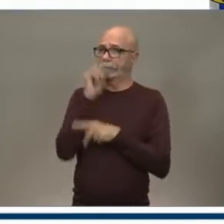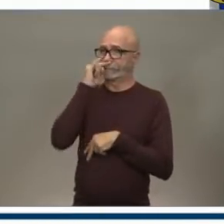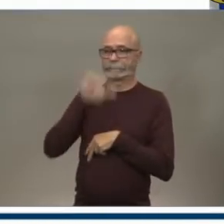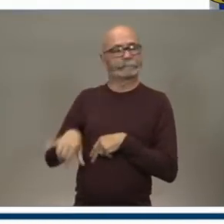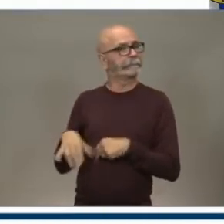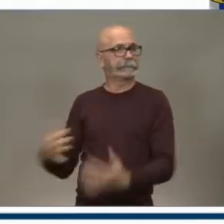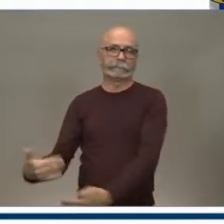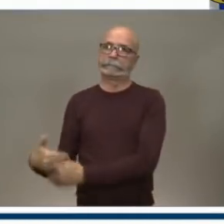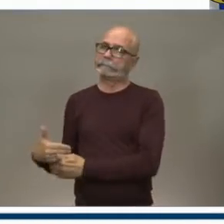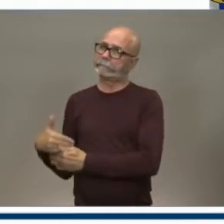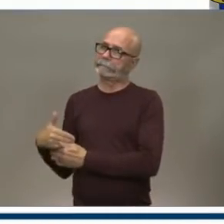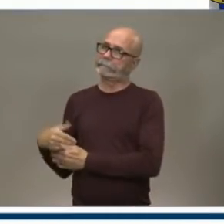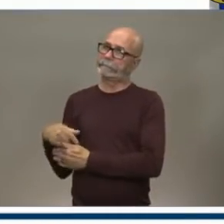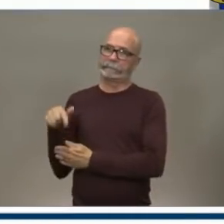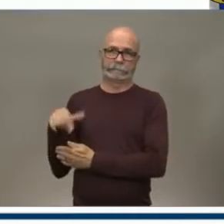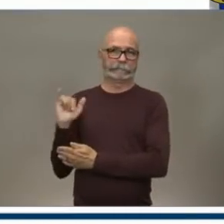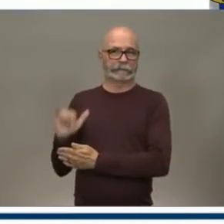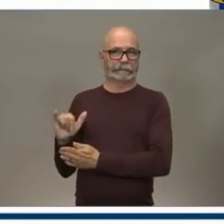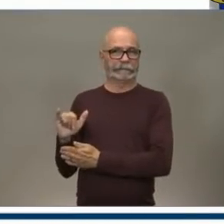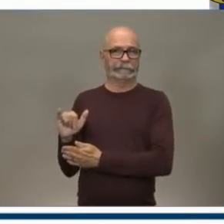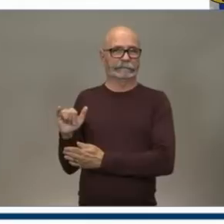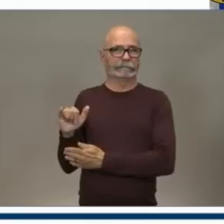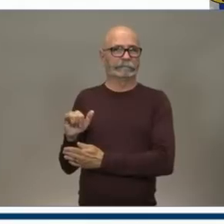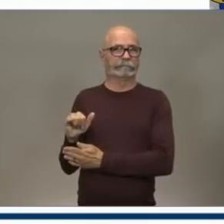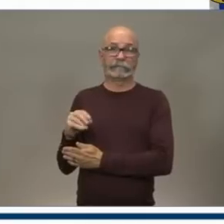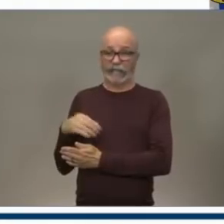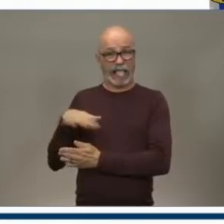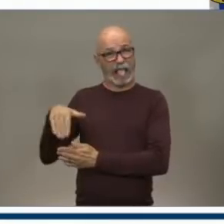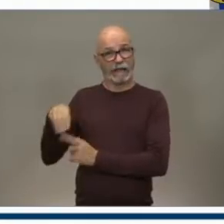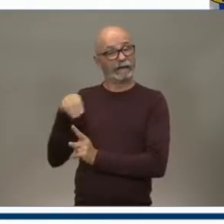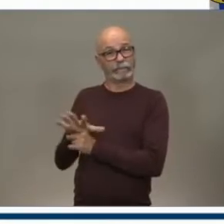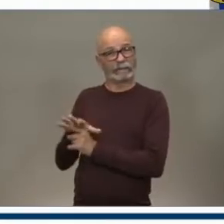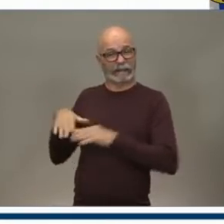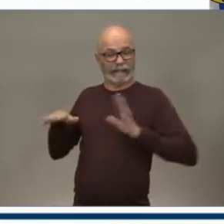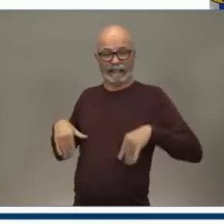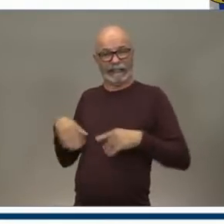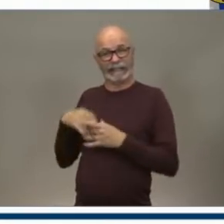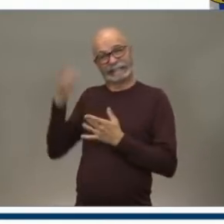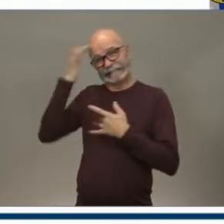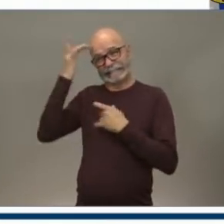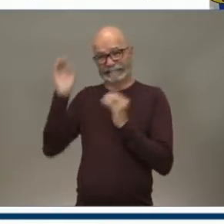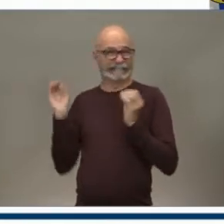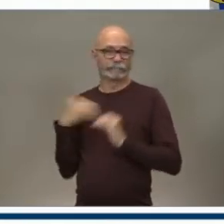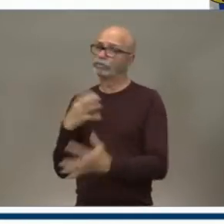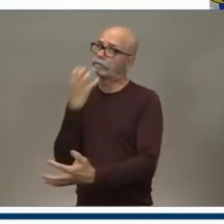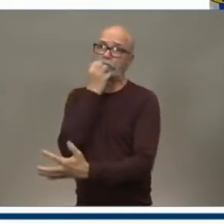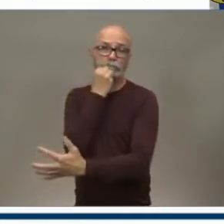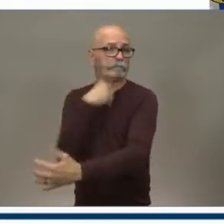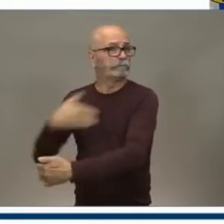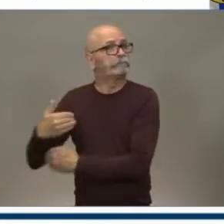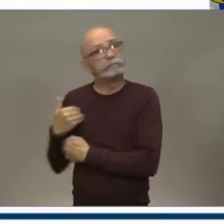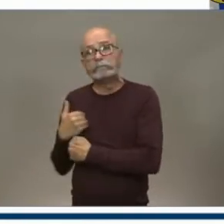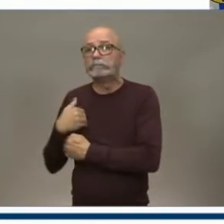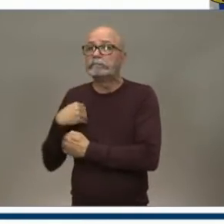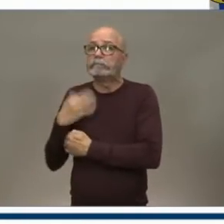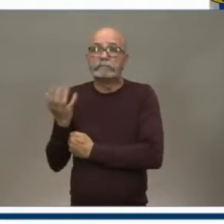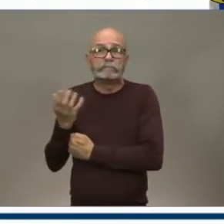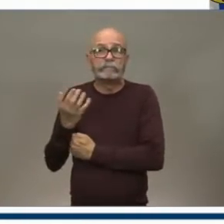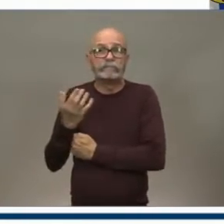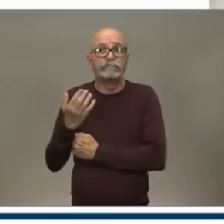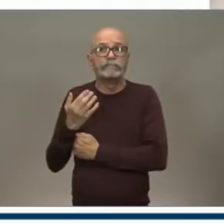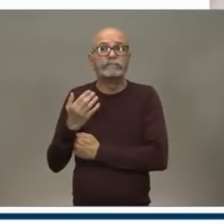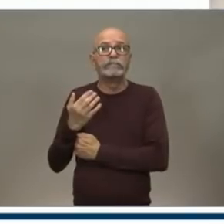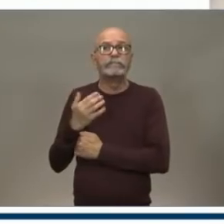the week. So what message would you have out there? Because I'm hearing from students that there's only, 5 kids in their class today.